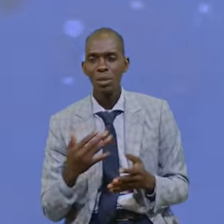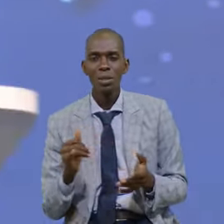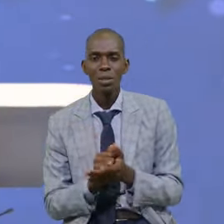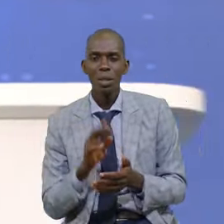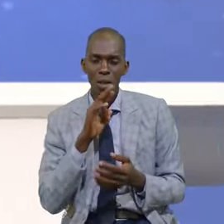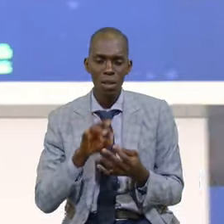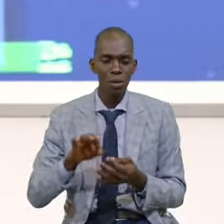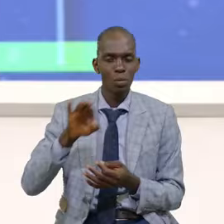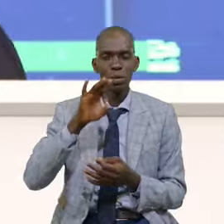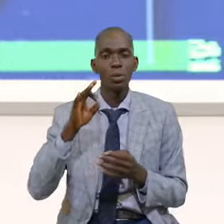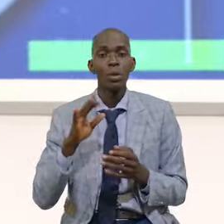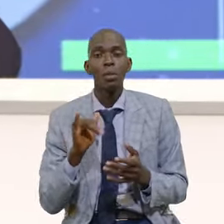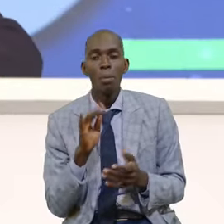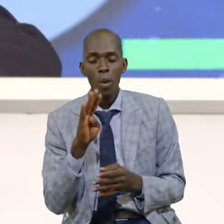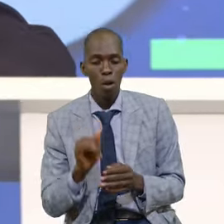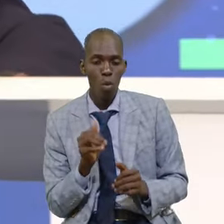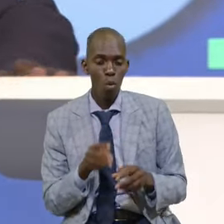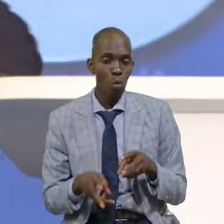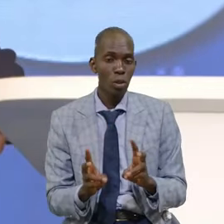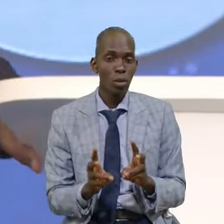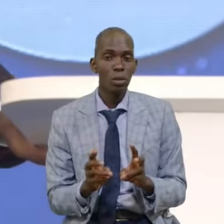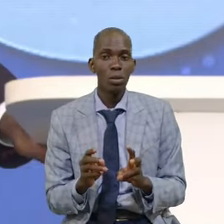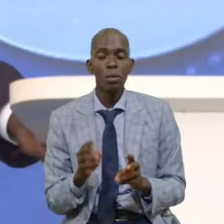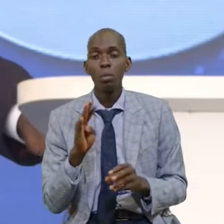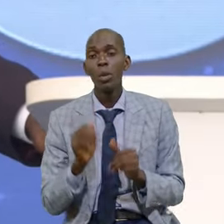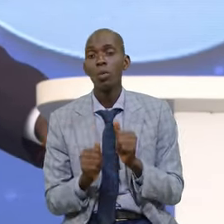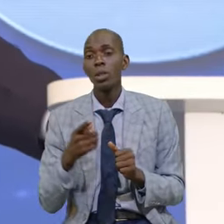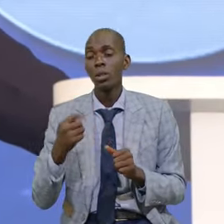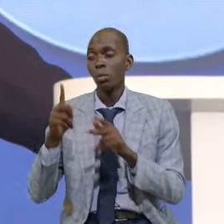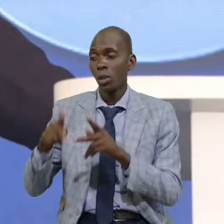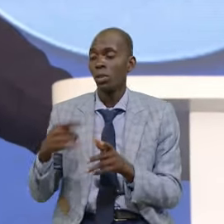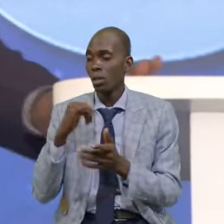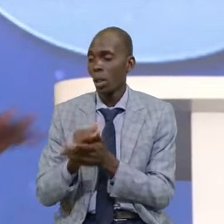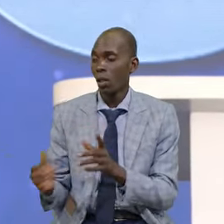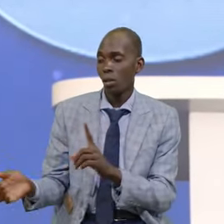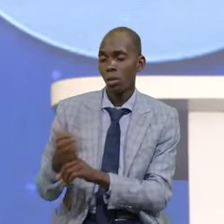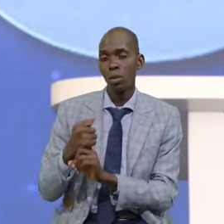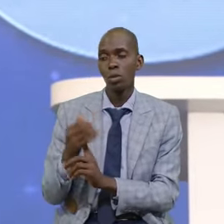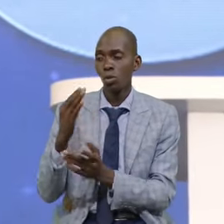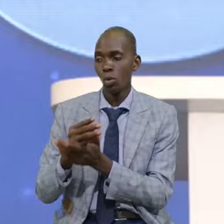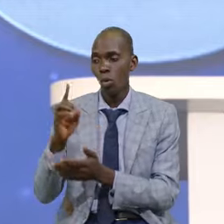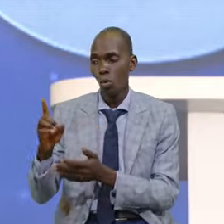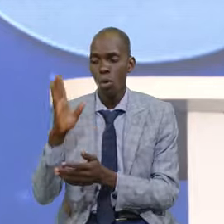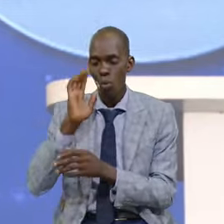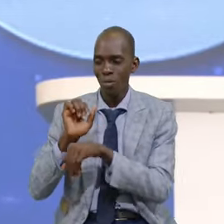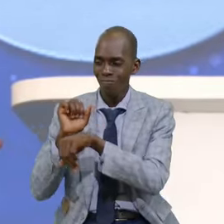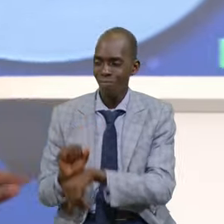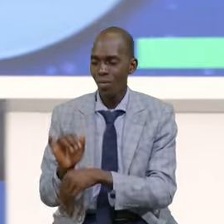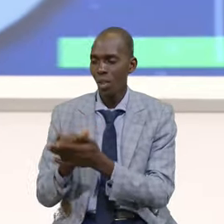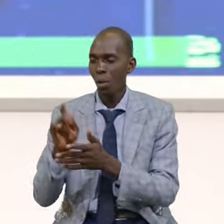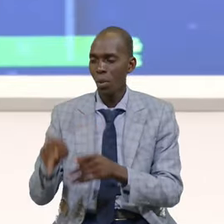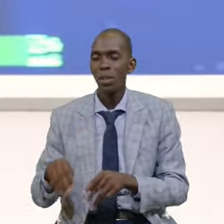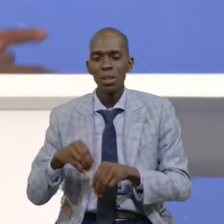the captor will keep someone in perpetual captivity. And as